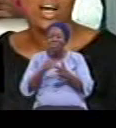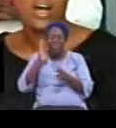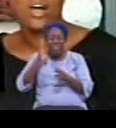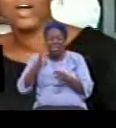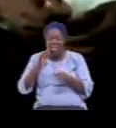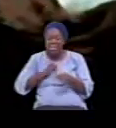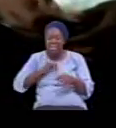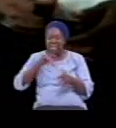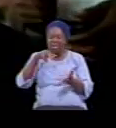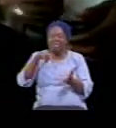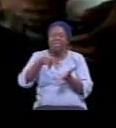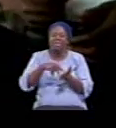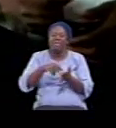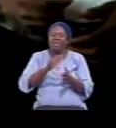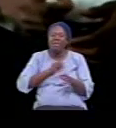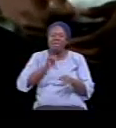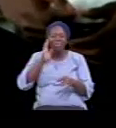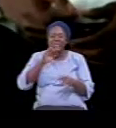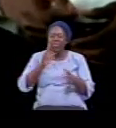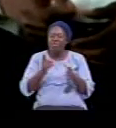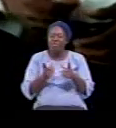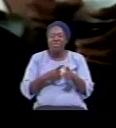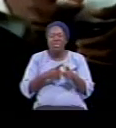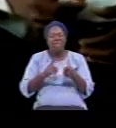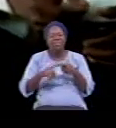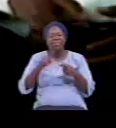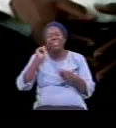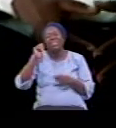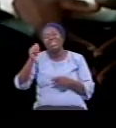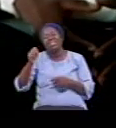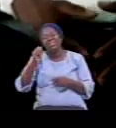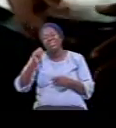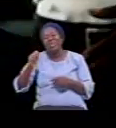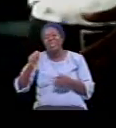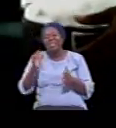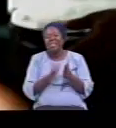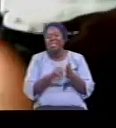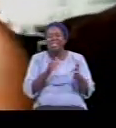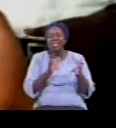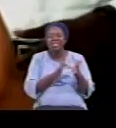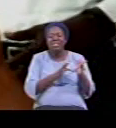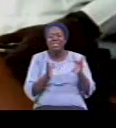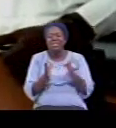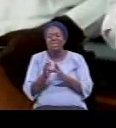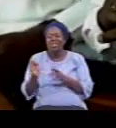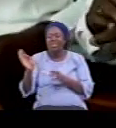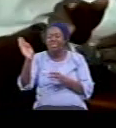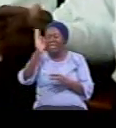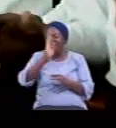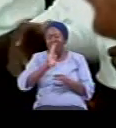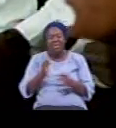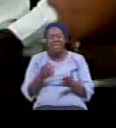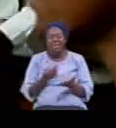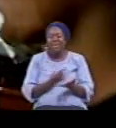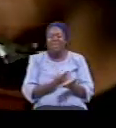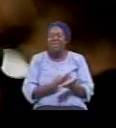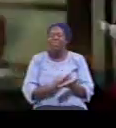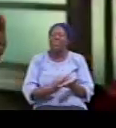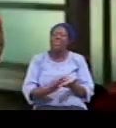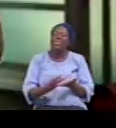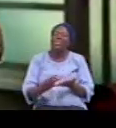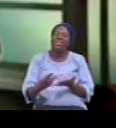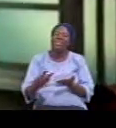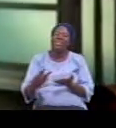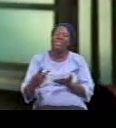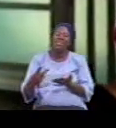no mysteries, it's all so cut and dry. And on the weakness of your life, I'll